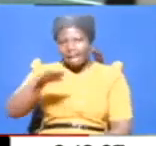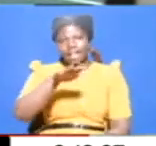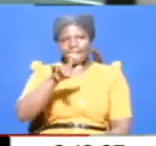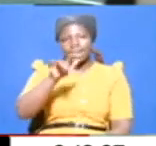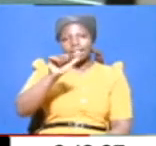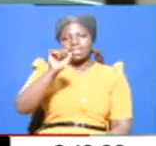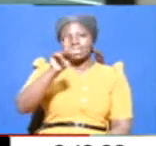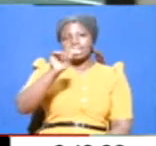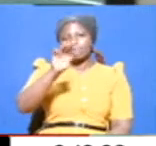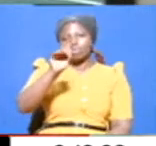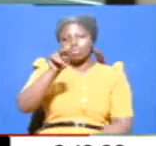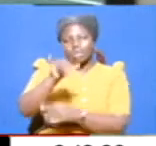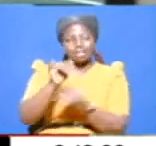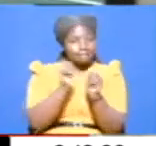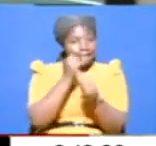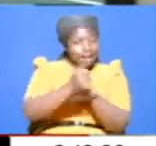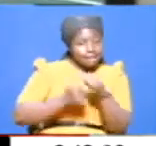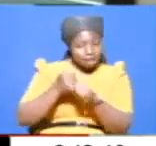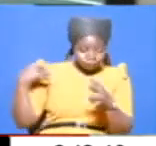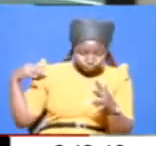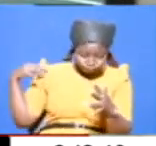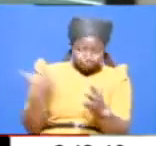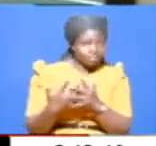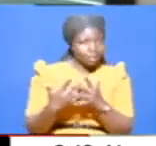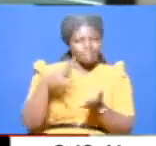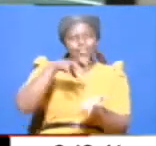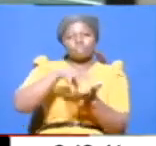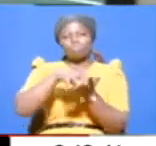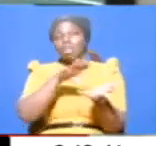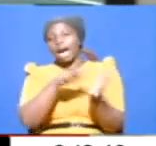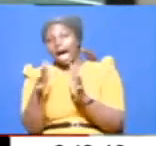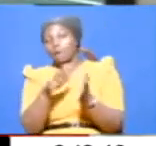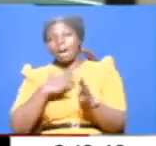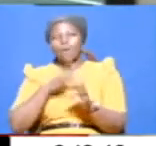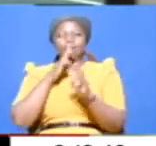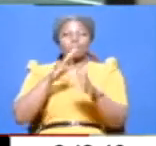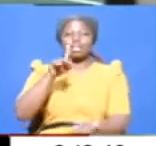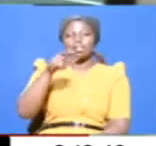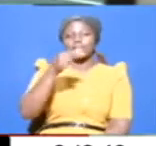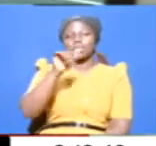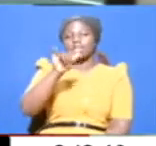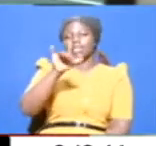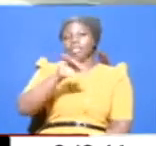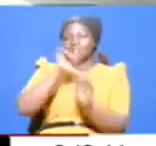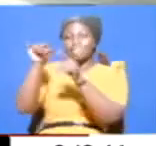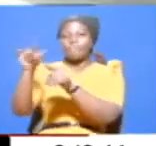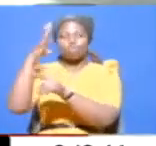line, how is it like? Our reporter Khalid Abdullahi visited Somalia and brings us this report.